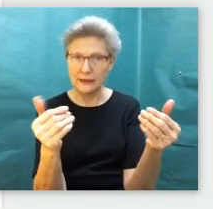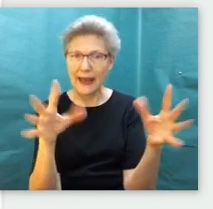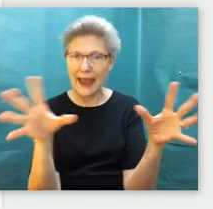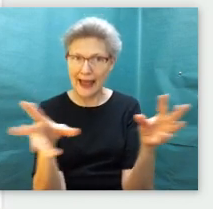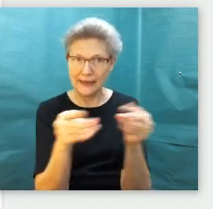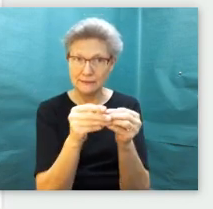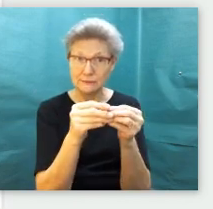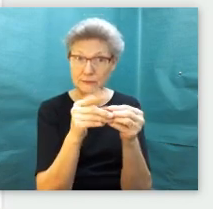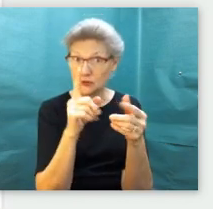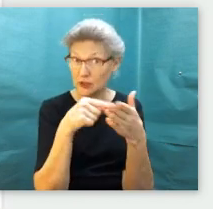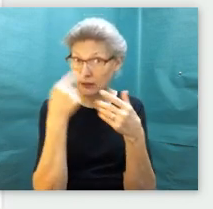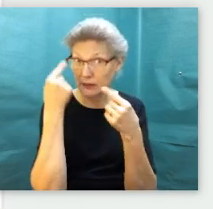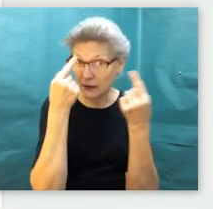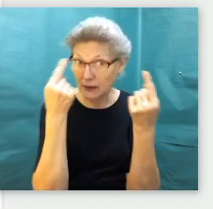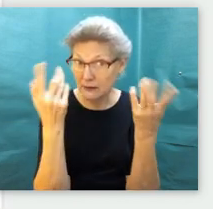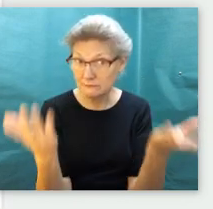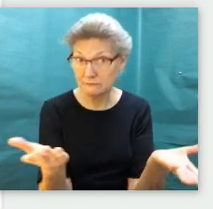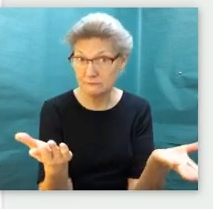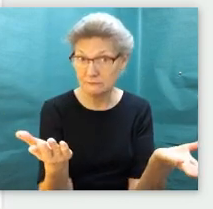double check your thinking.